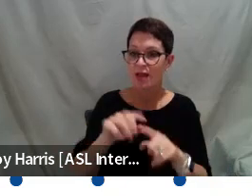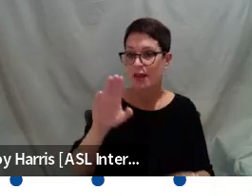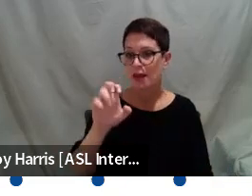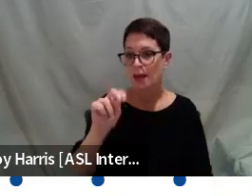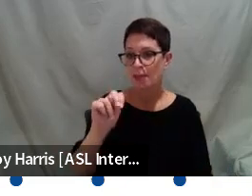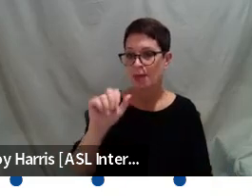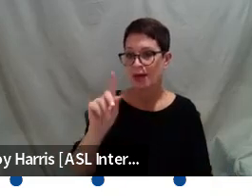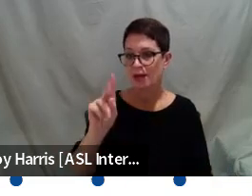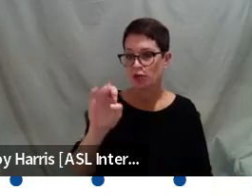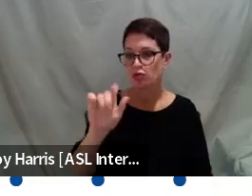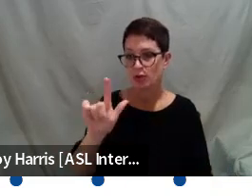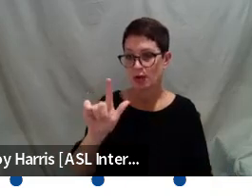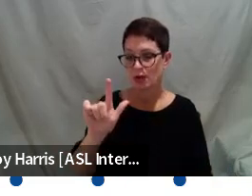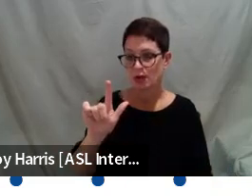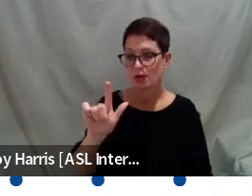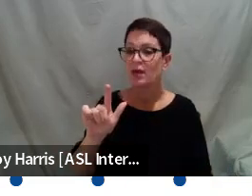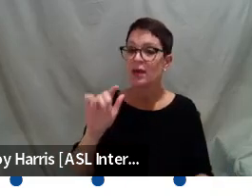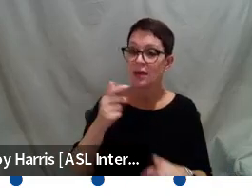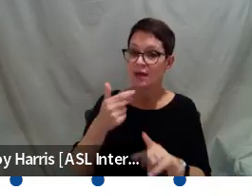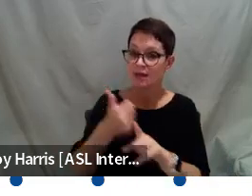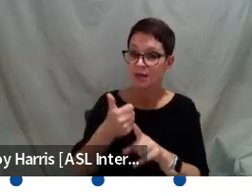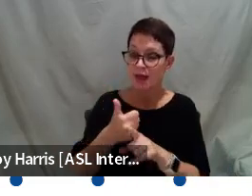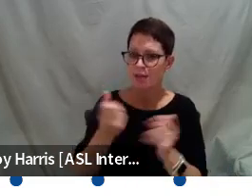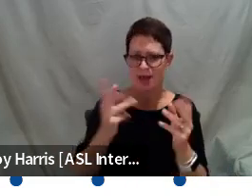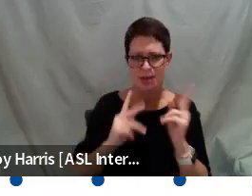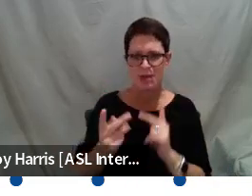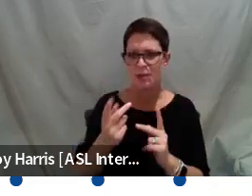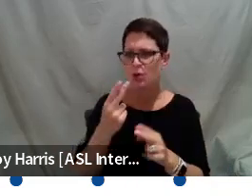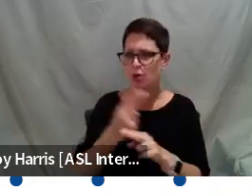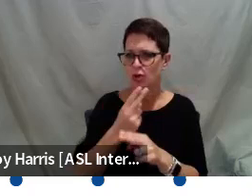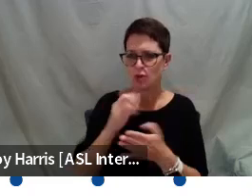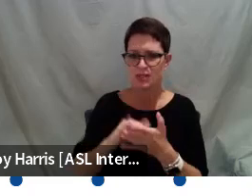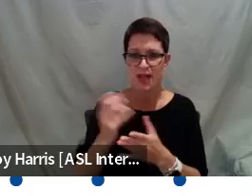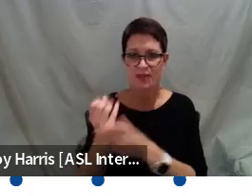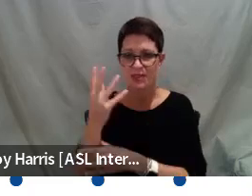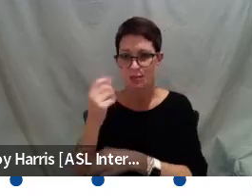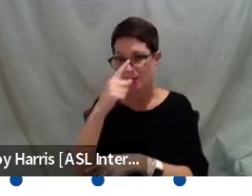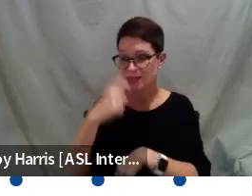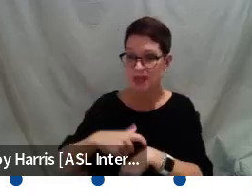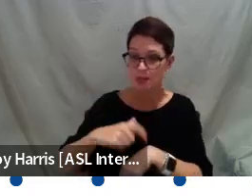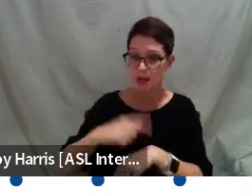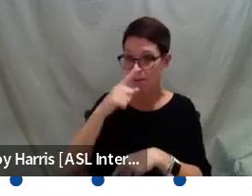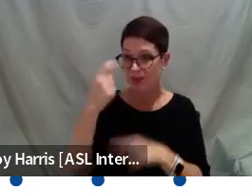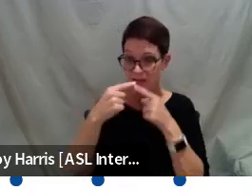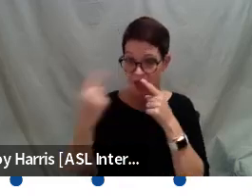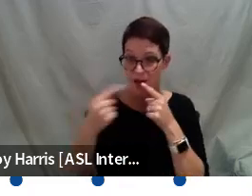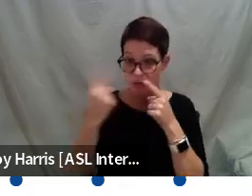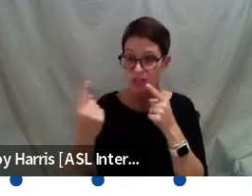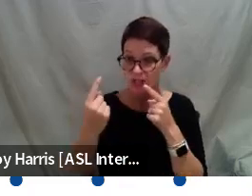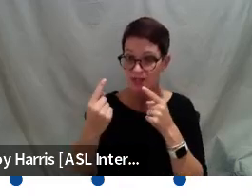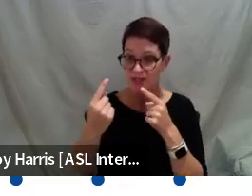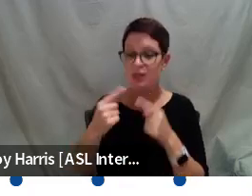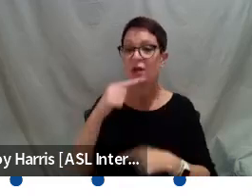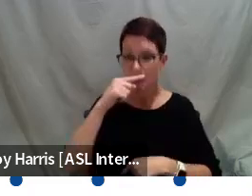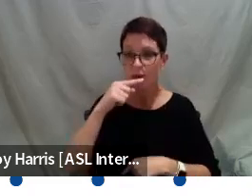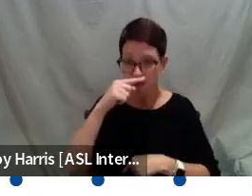Benadryl, which is an antihistamine. A lot of us take them in spring and summer months because of allergies.